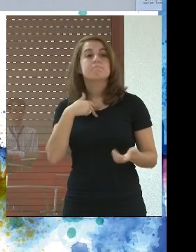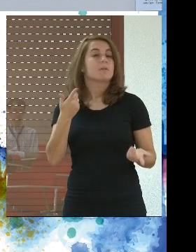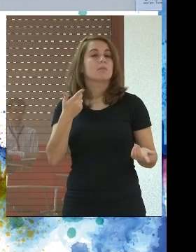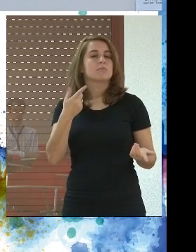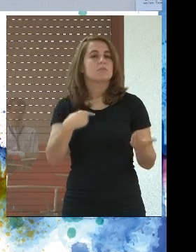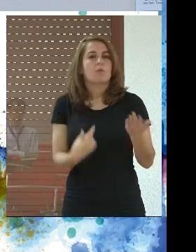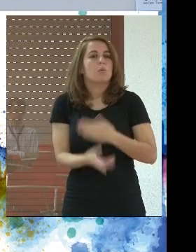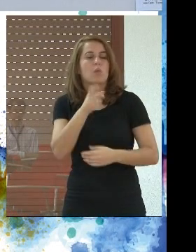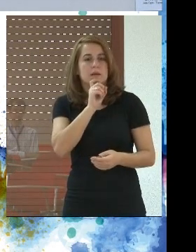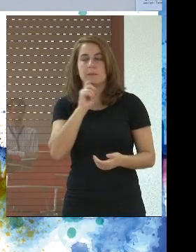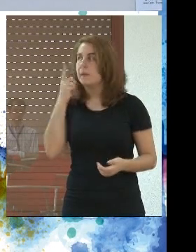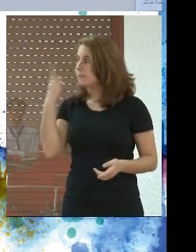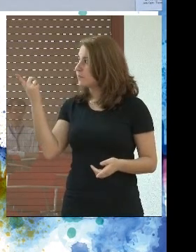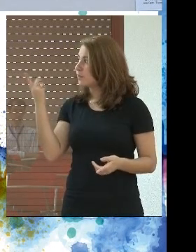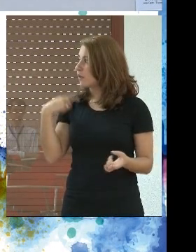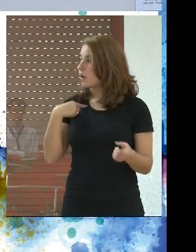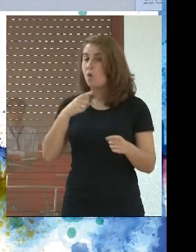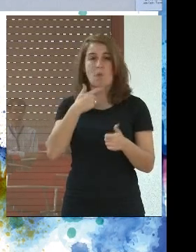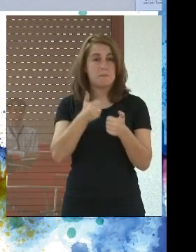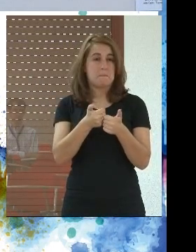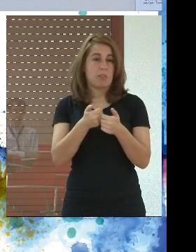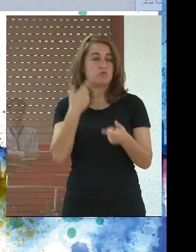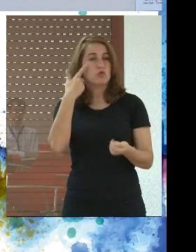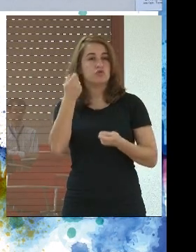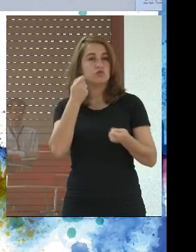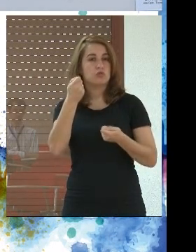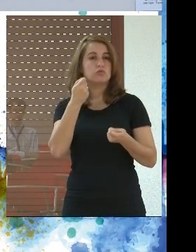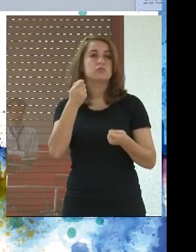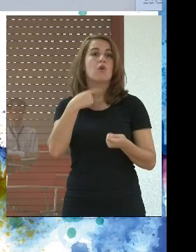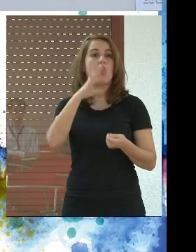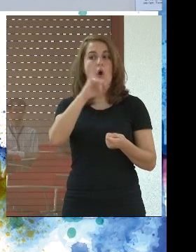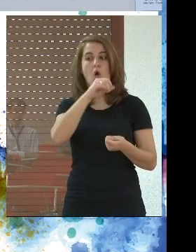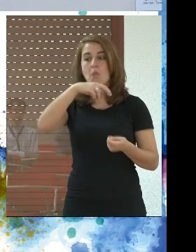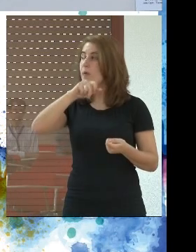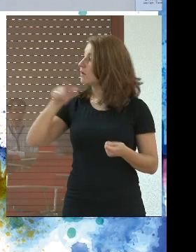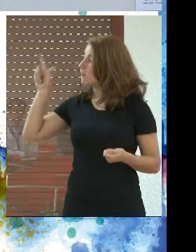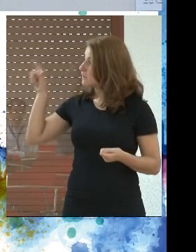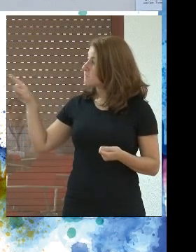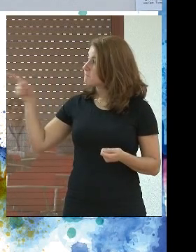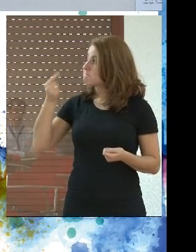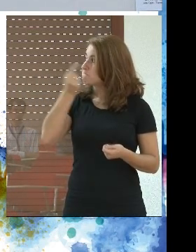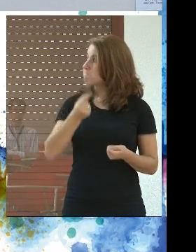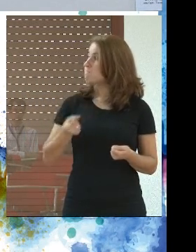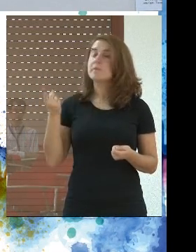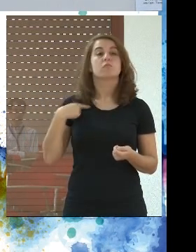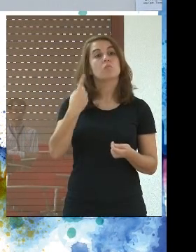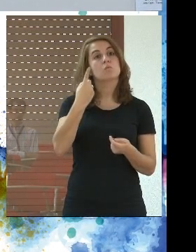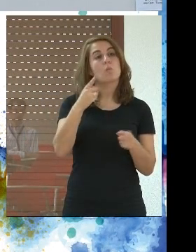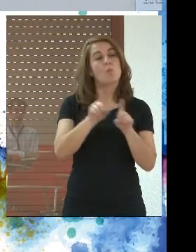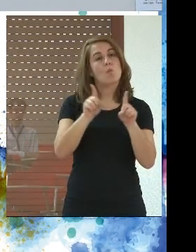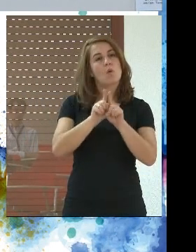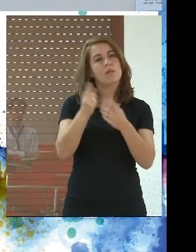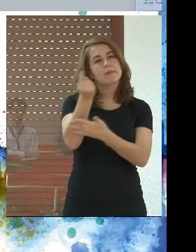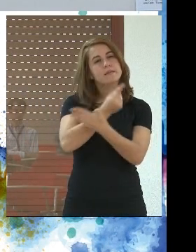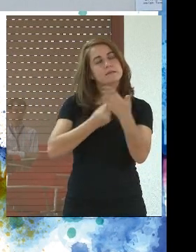generate these? Well, the commands are given through the oval paradigm, the oddball paradigm, It has to